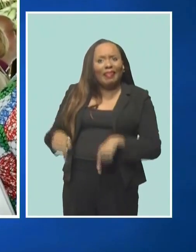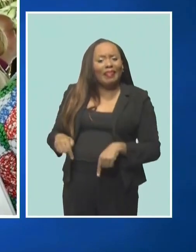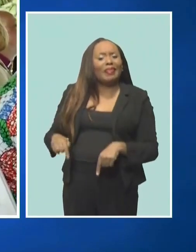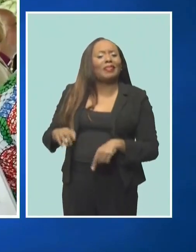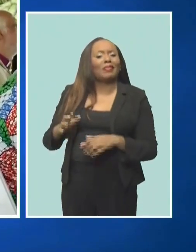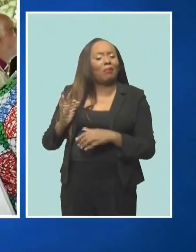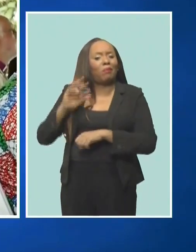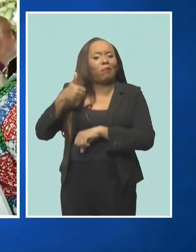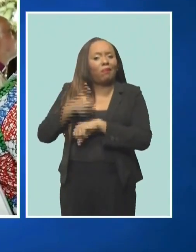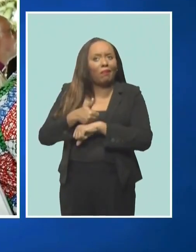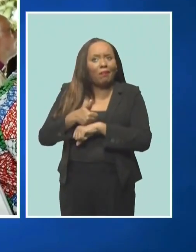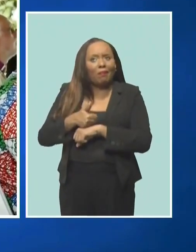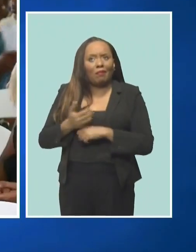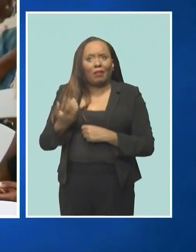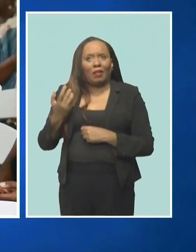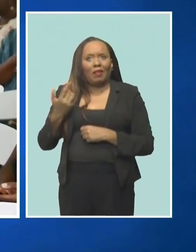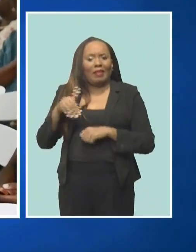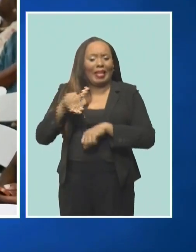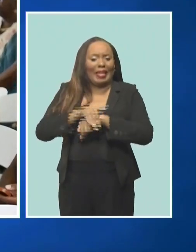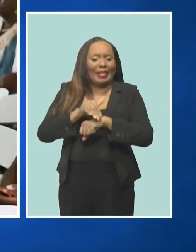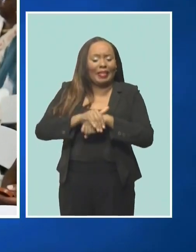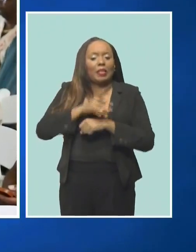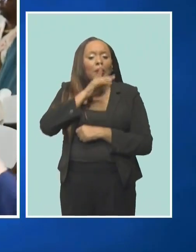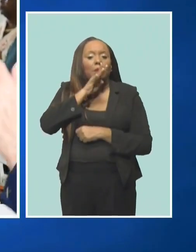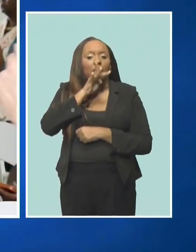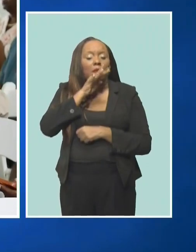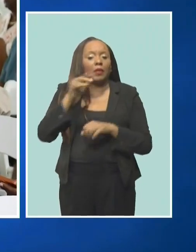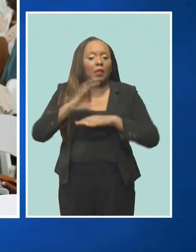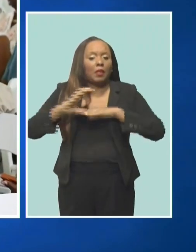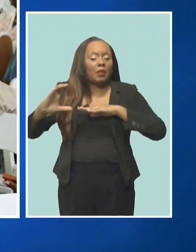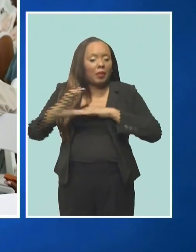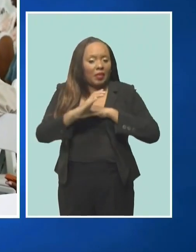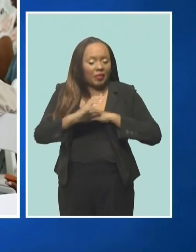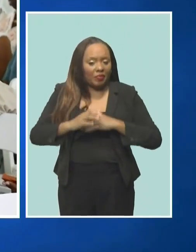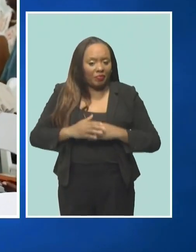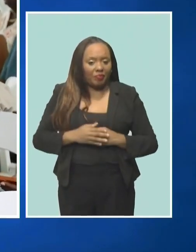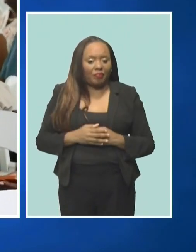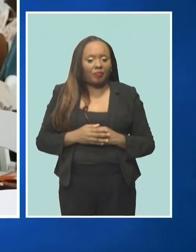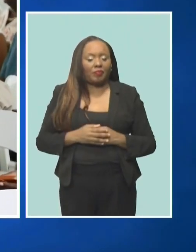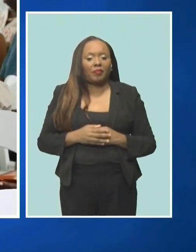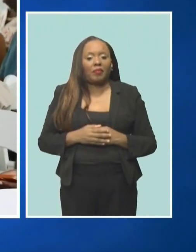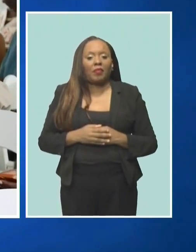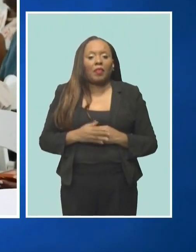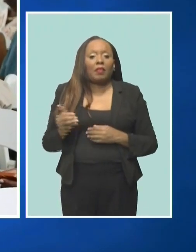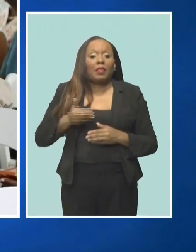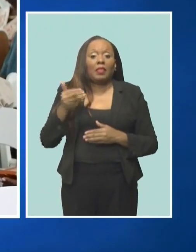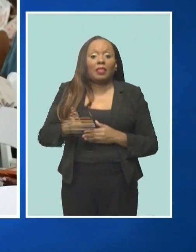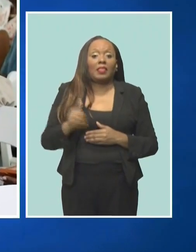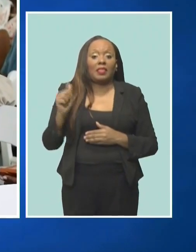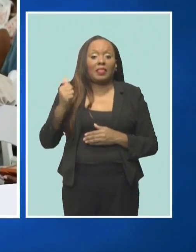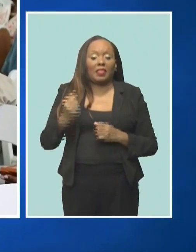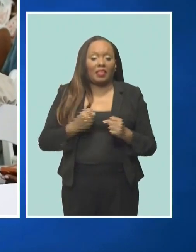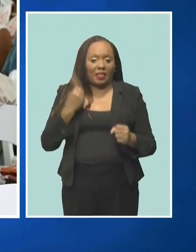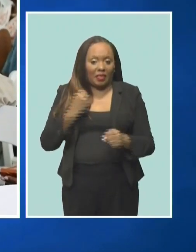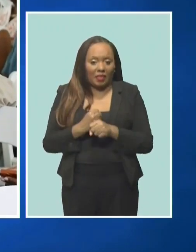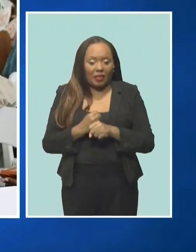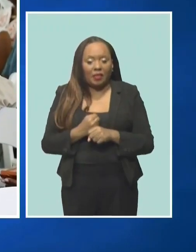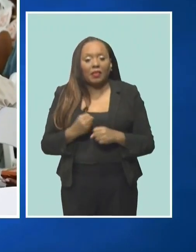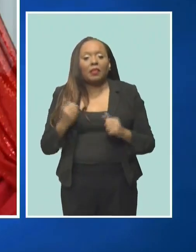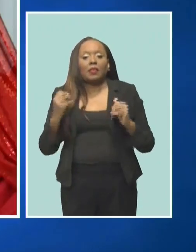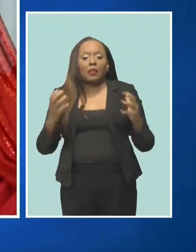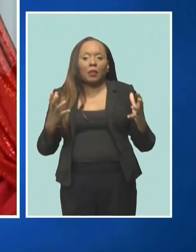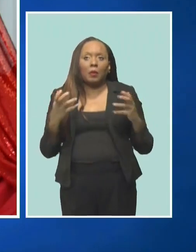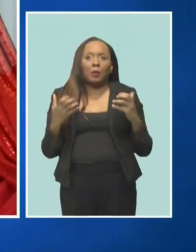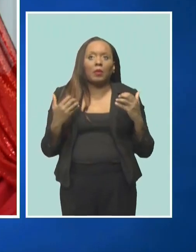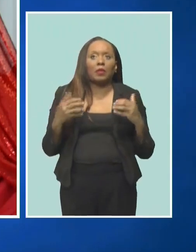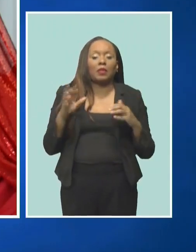been undertaken in the English-speaking Caribbean. He says over the next decade, they have committed to undertaking